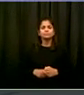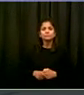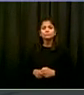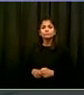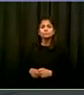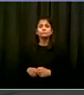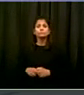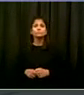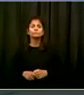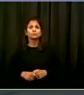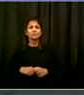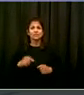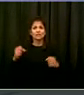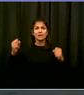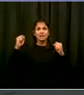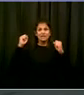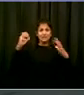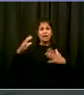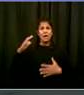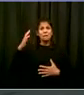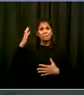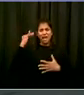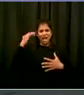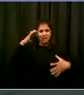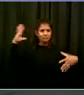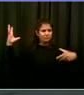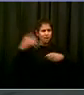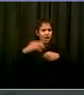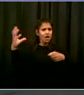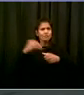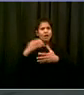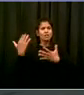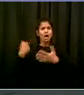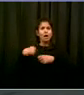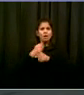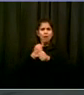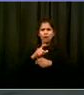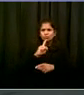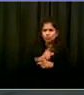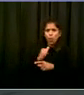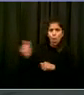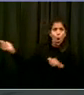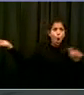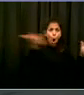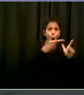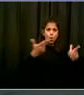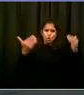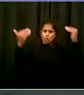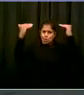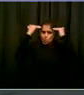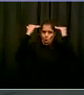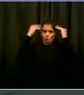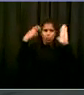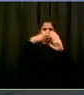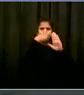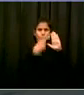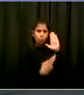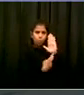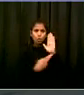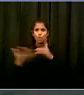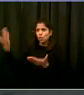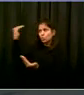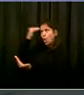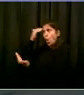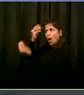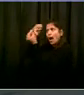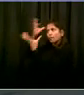doing robocalls to all households in the red and orange zones regarding the restrictions and, of